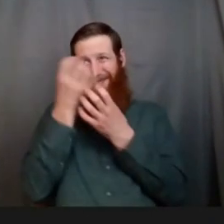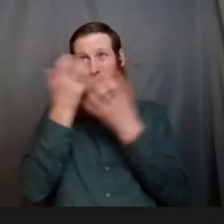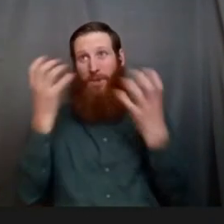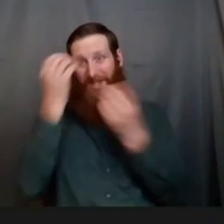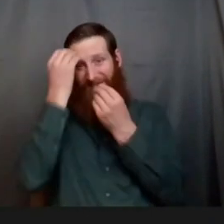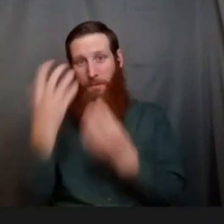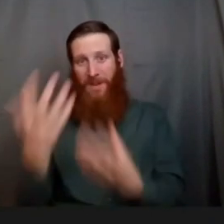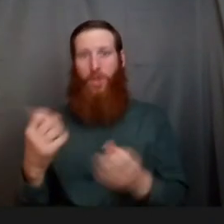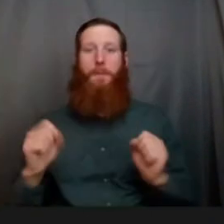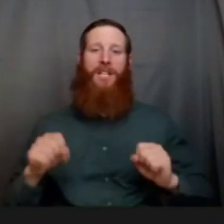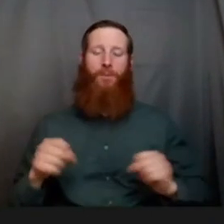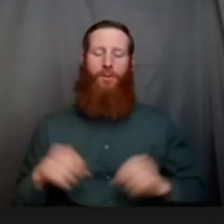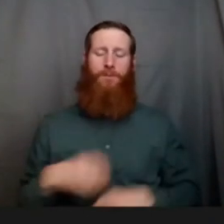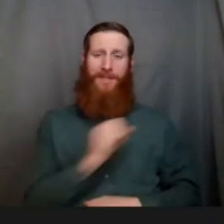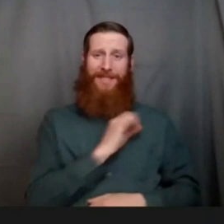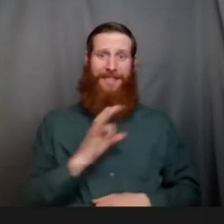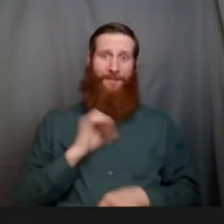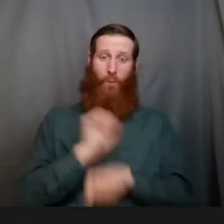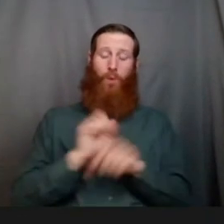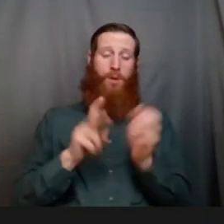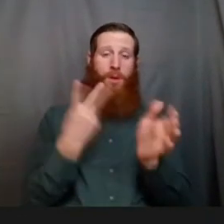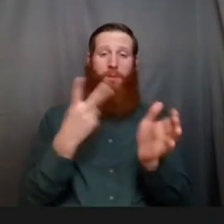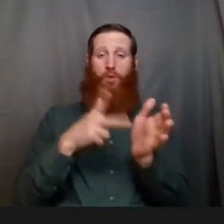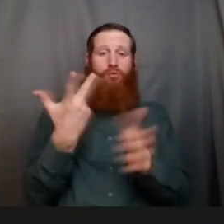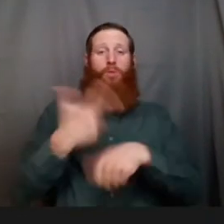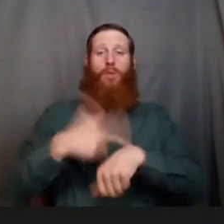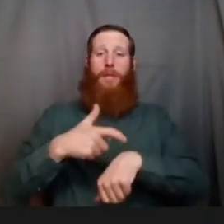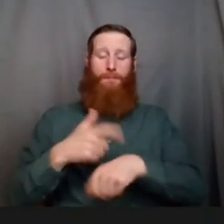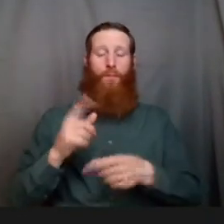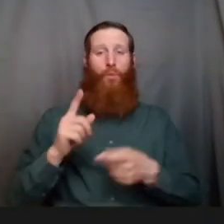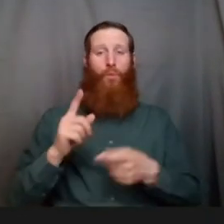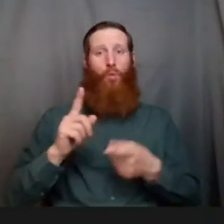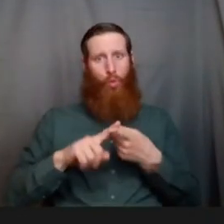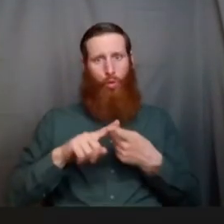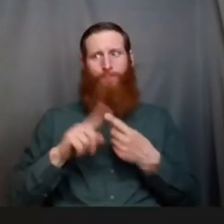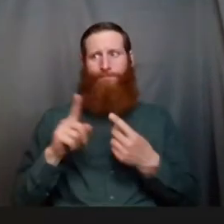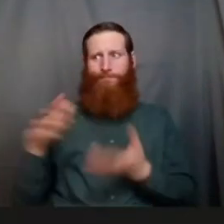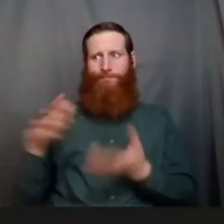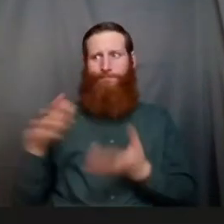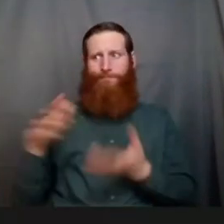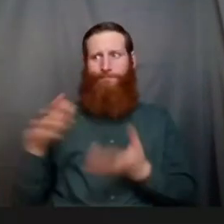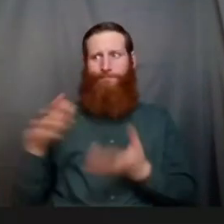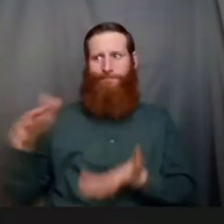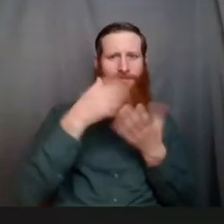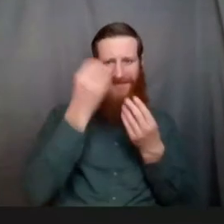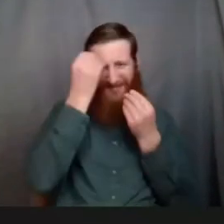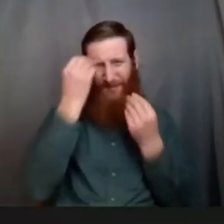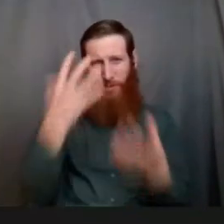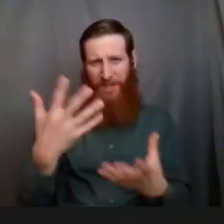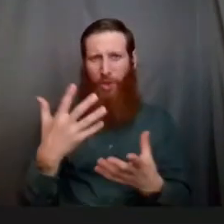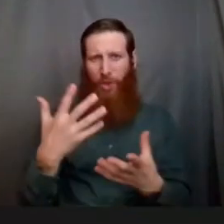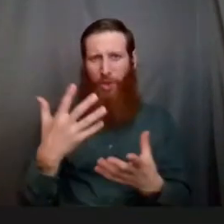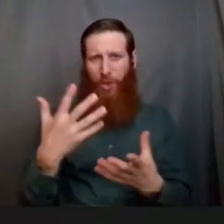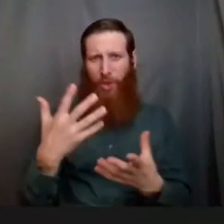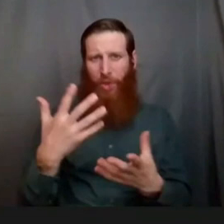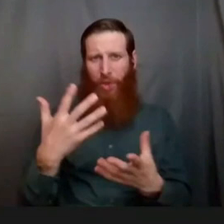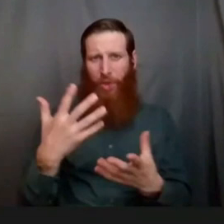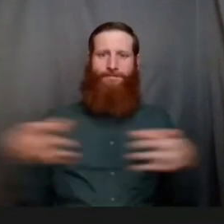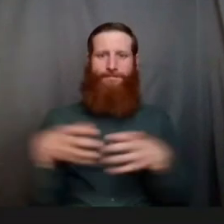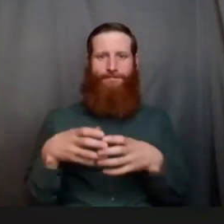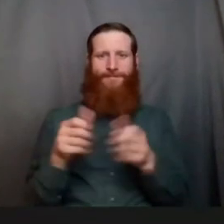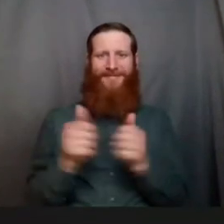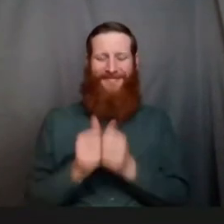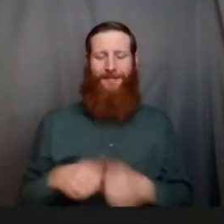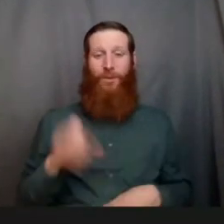staff are working double time and triple time to make sure that we can get as much information put together as possible. So pre-K